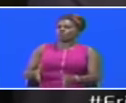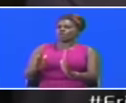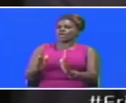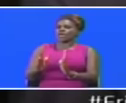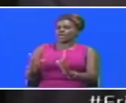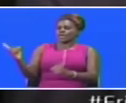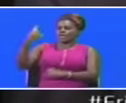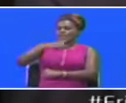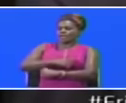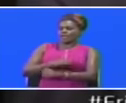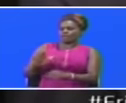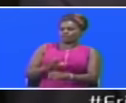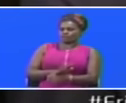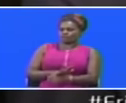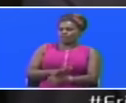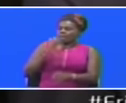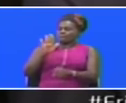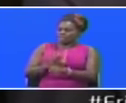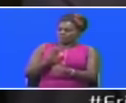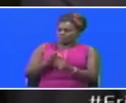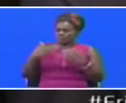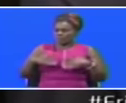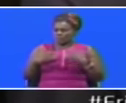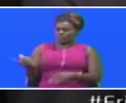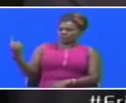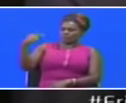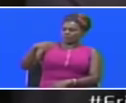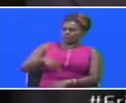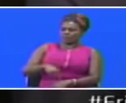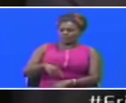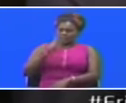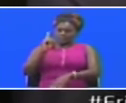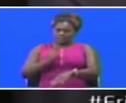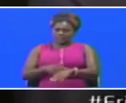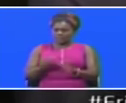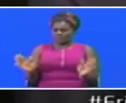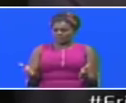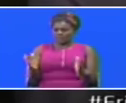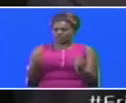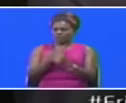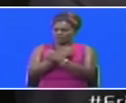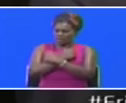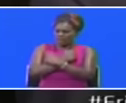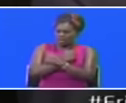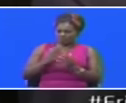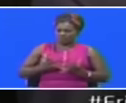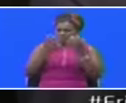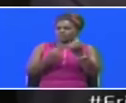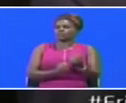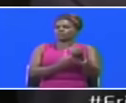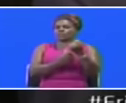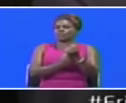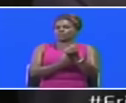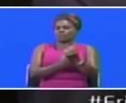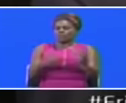throughout this day. The turnout was overwhelming, and while we are encouraged by this passion and expression of support